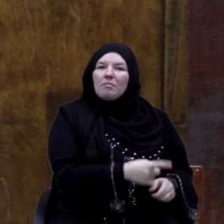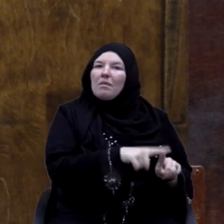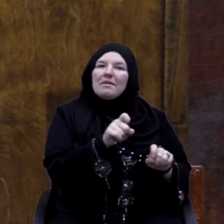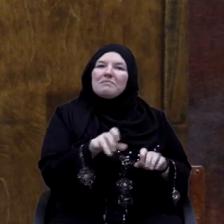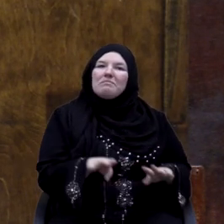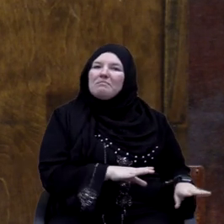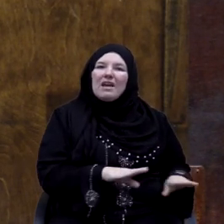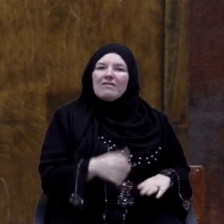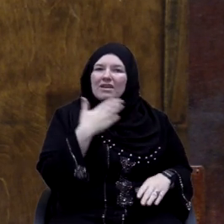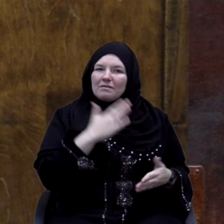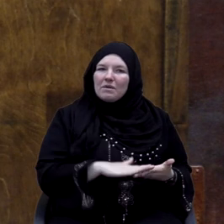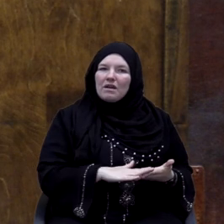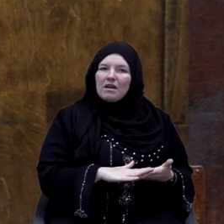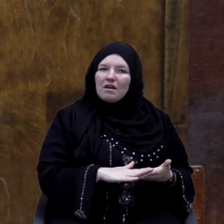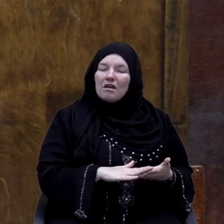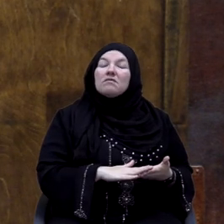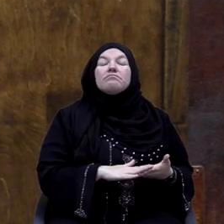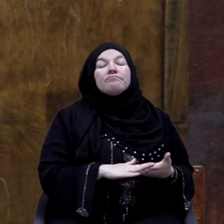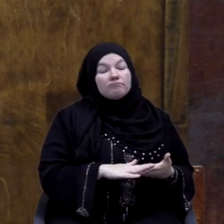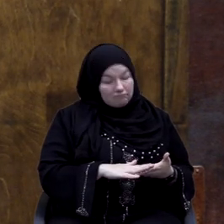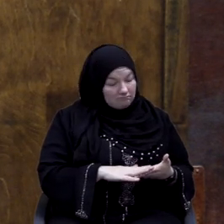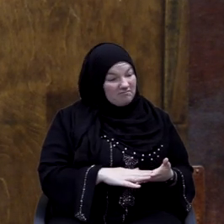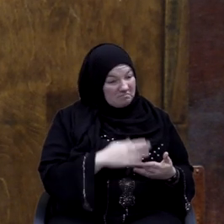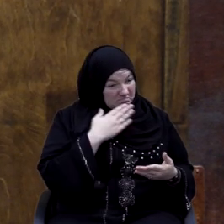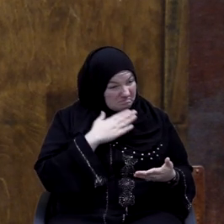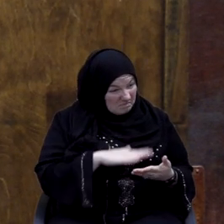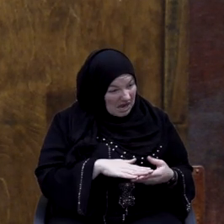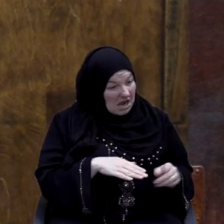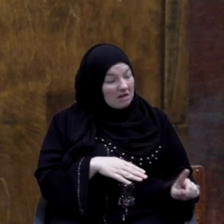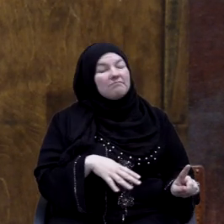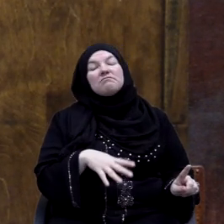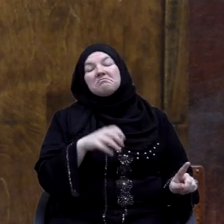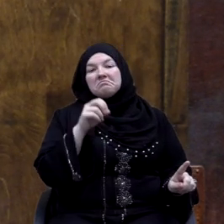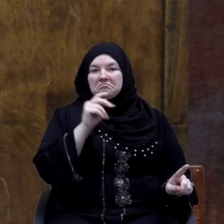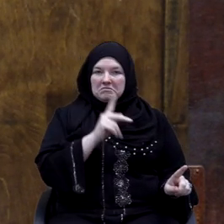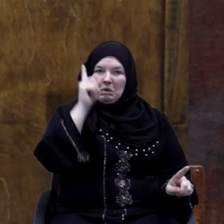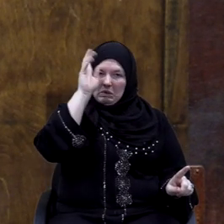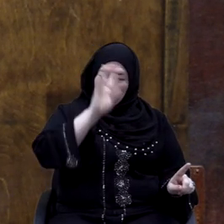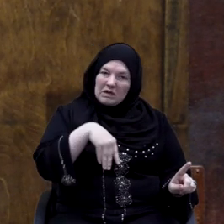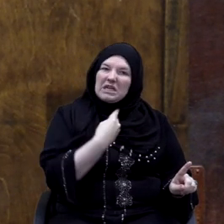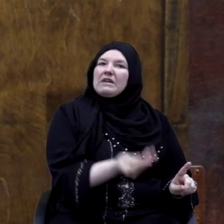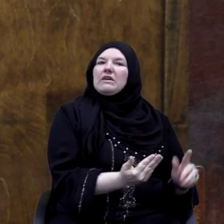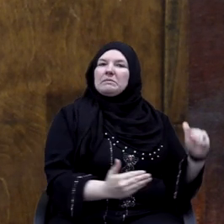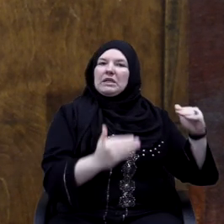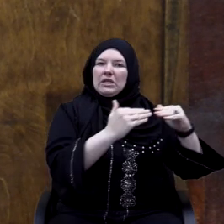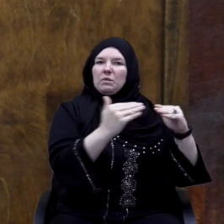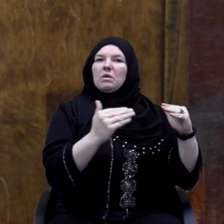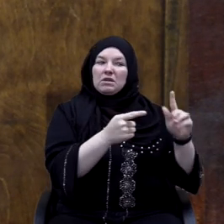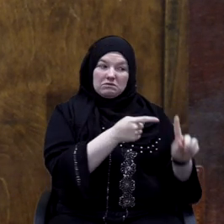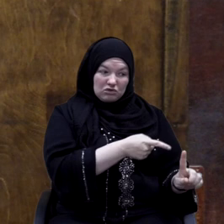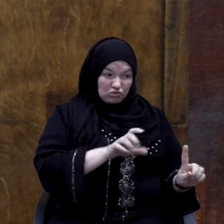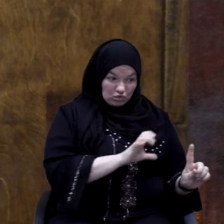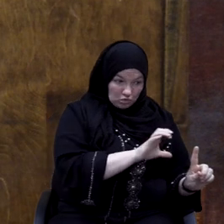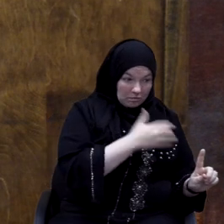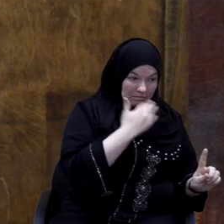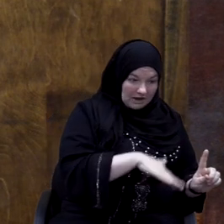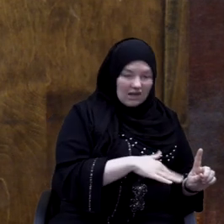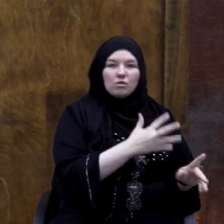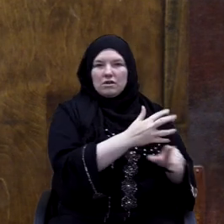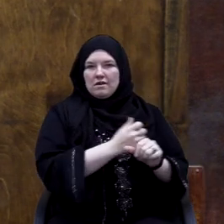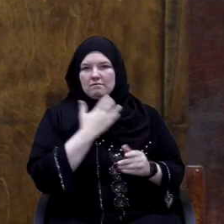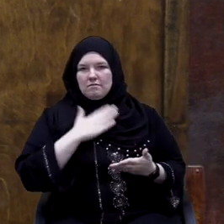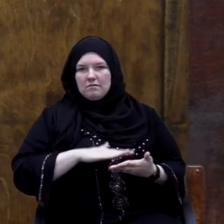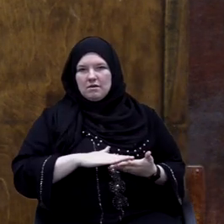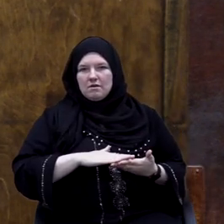But at that day, on that moment, regret is not going to be of any help. May Allah subhanahu wa ta'ala save us from